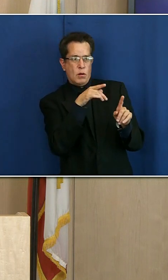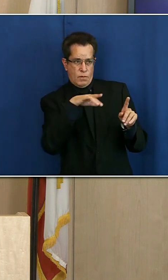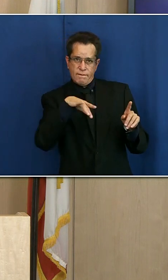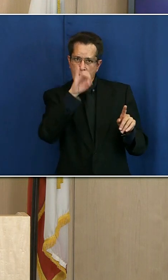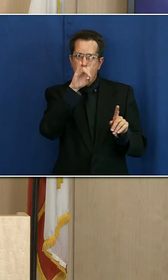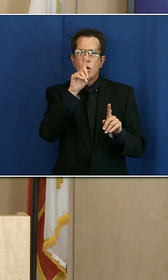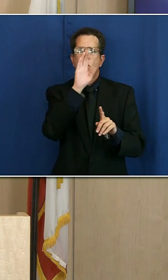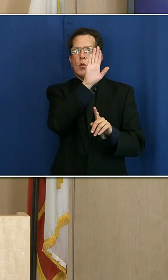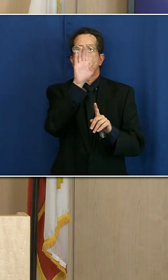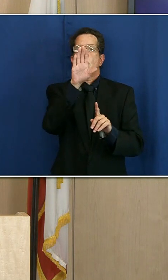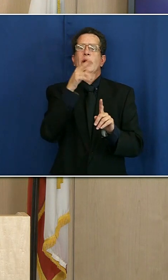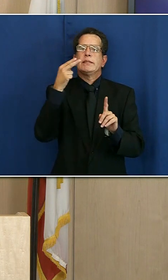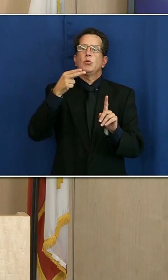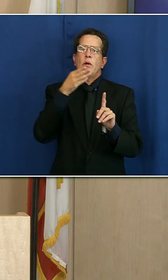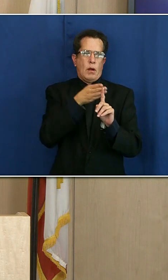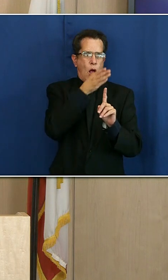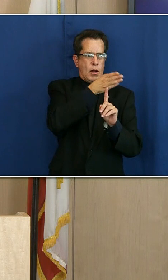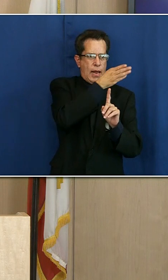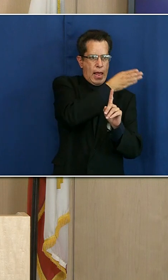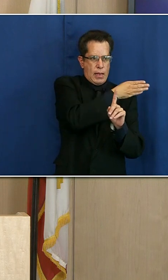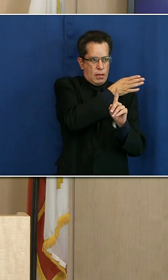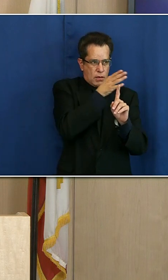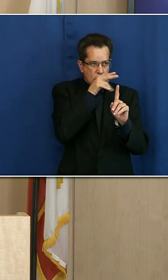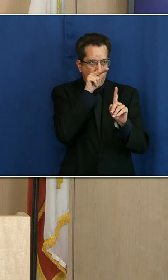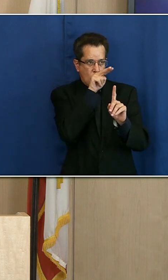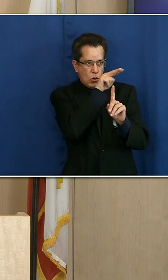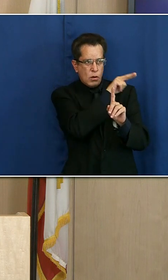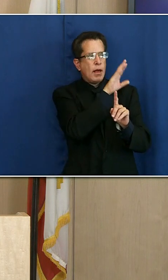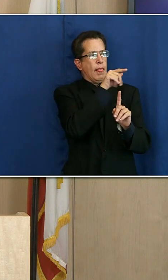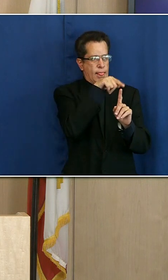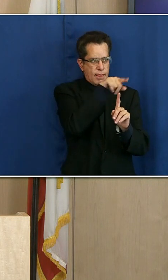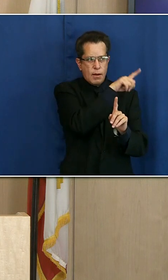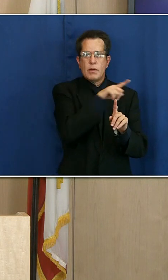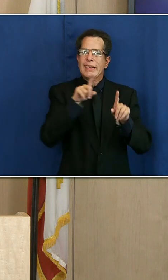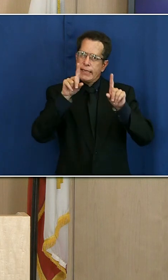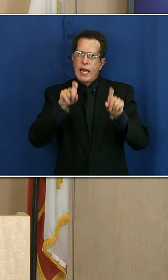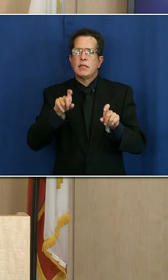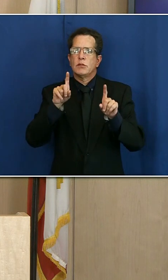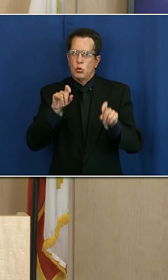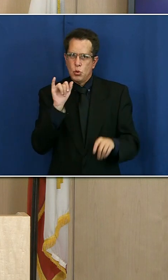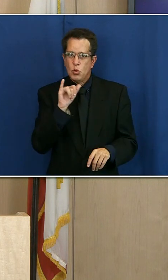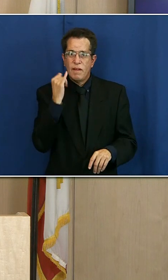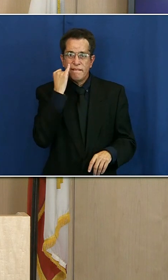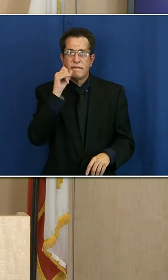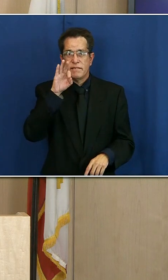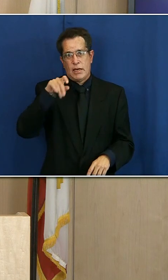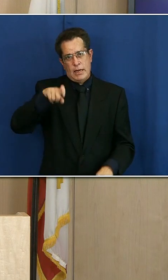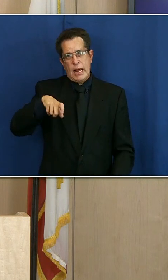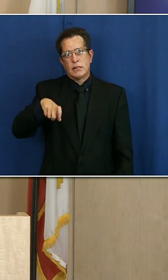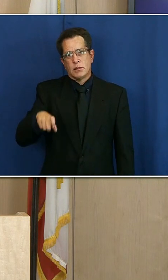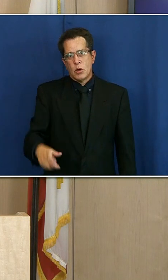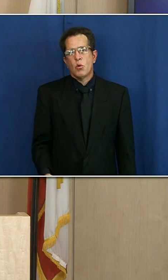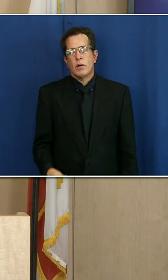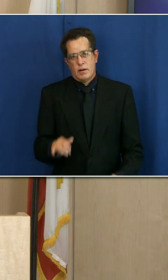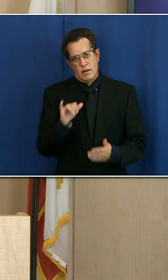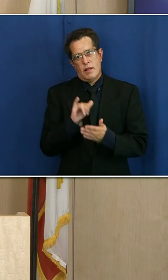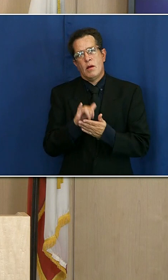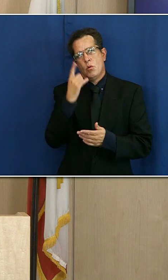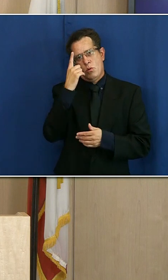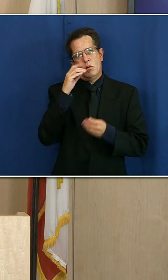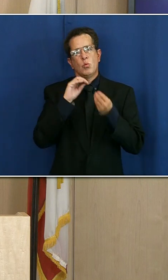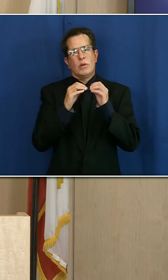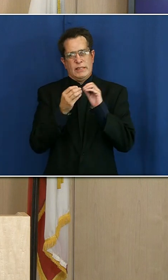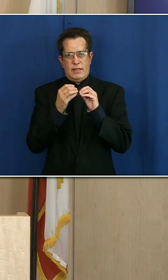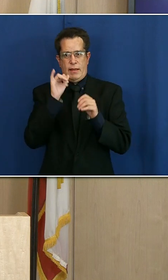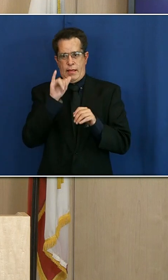close contacts quickly, have them take action, get tested if necessary. And that is one of the reasons why the numbers